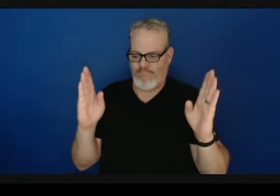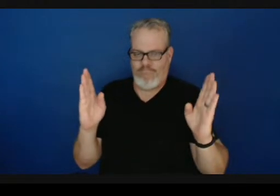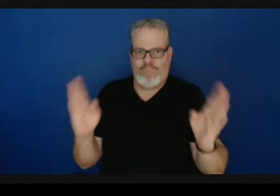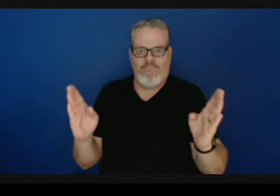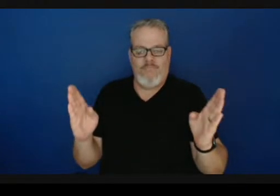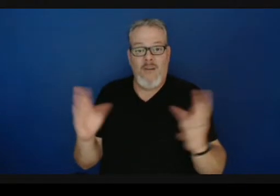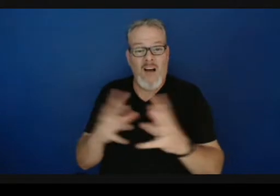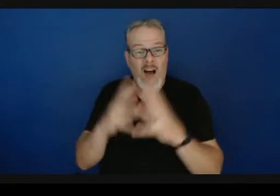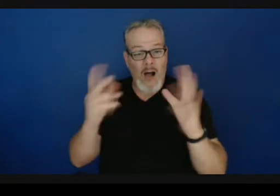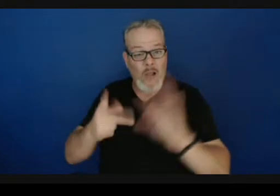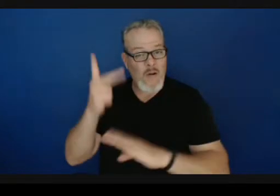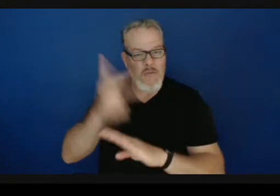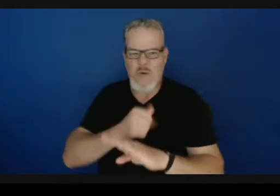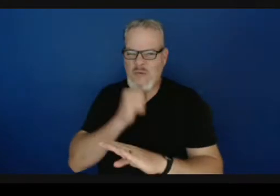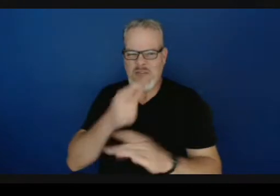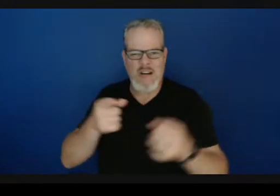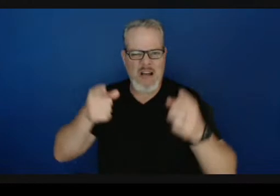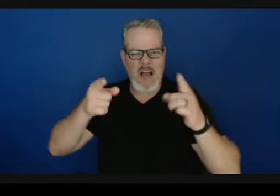kind of nice to throw up there.